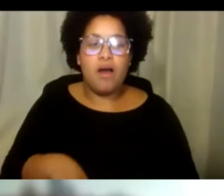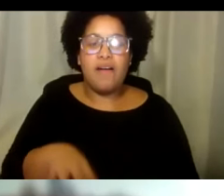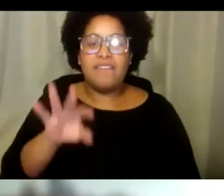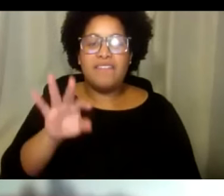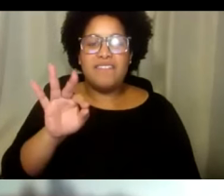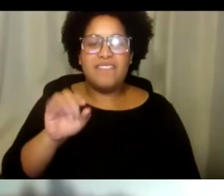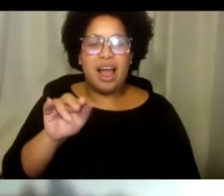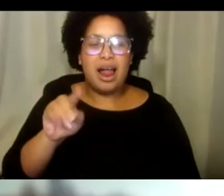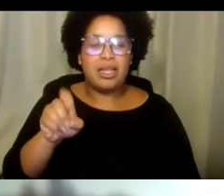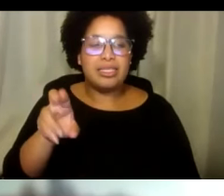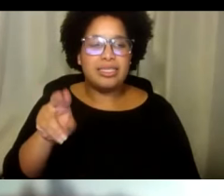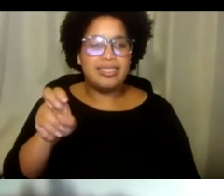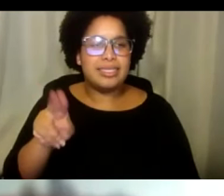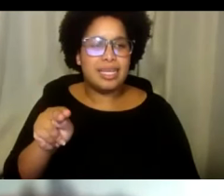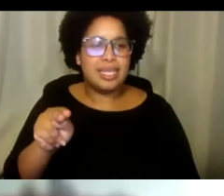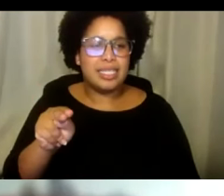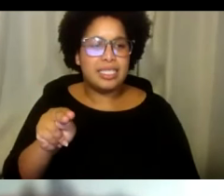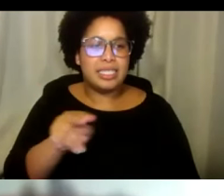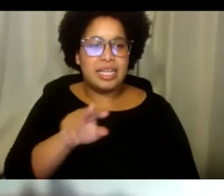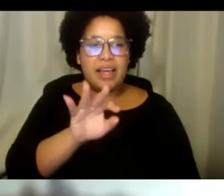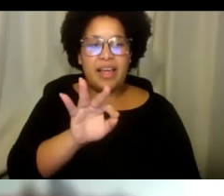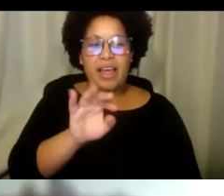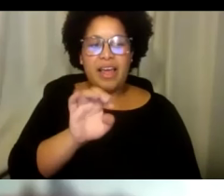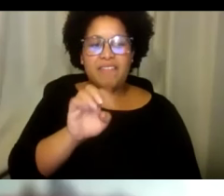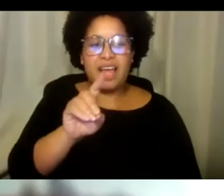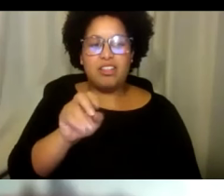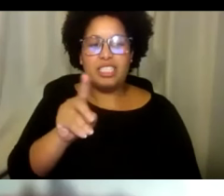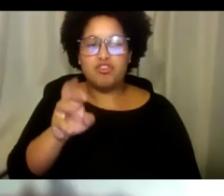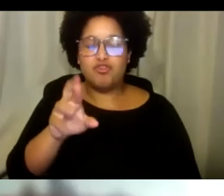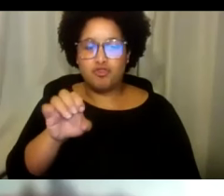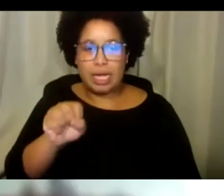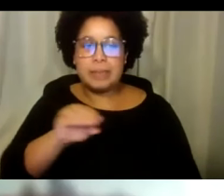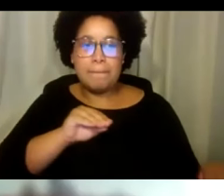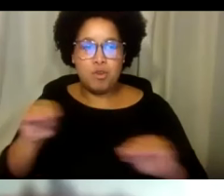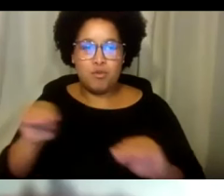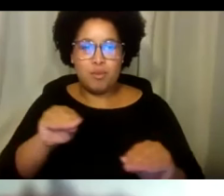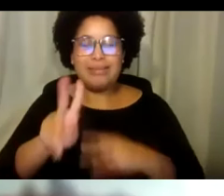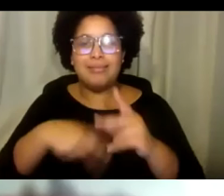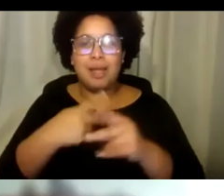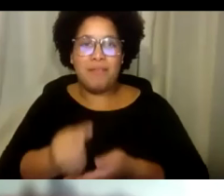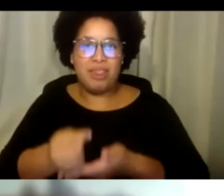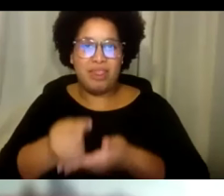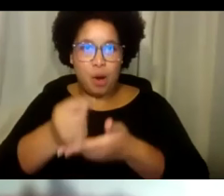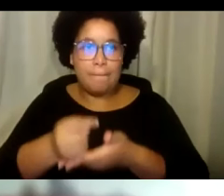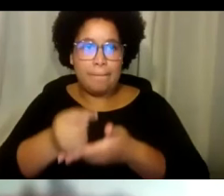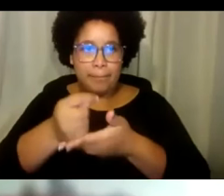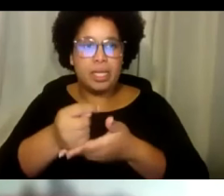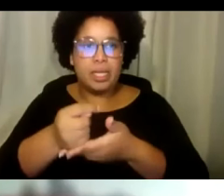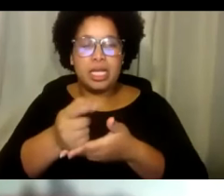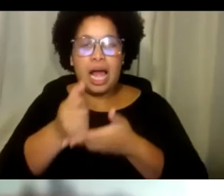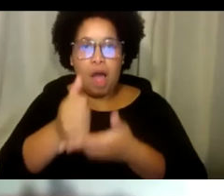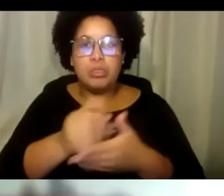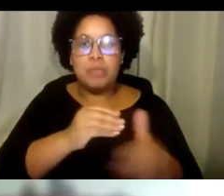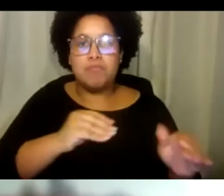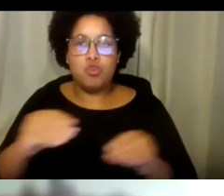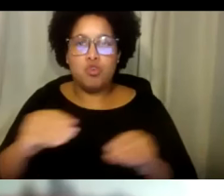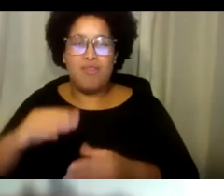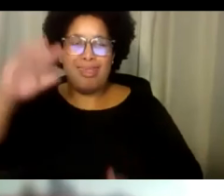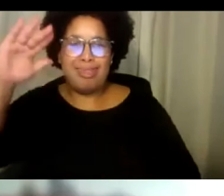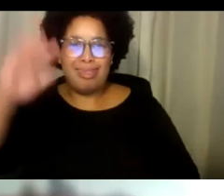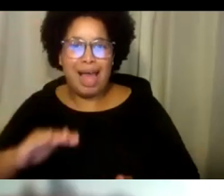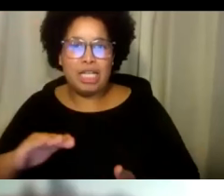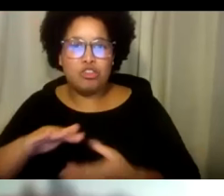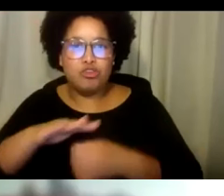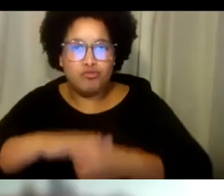of therapy that allows people to move in a way that is less stressful on their